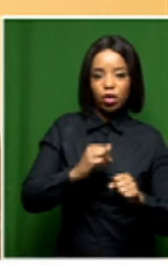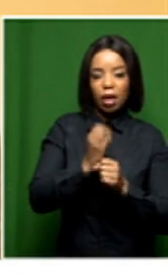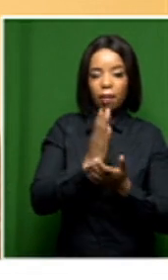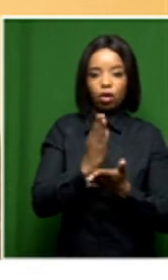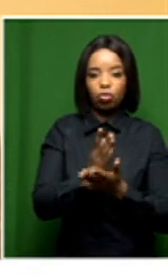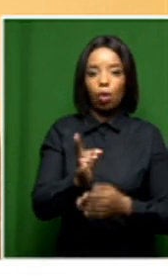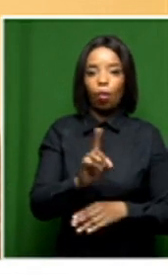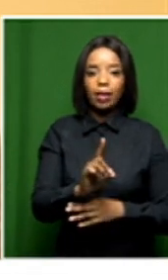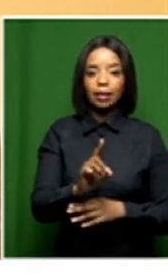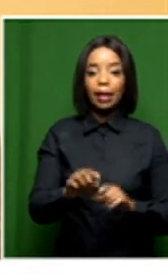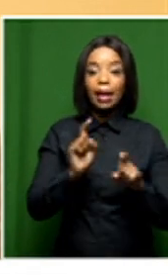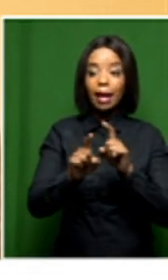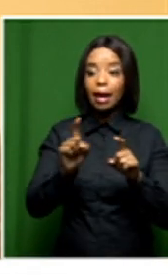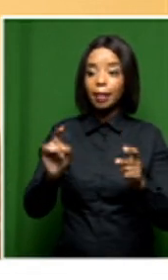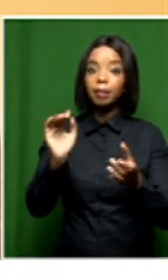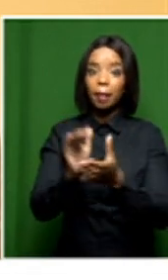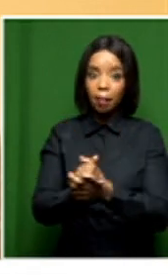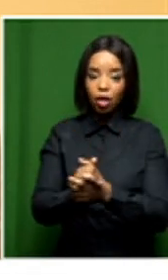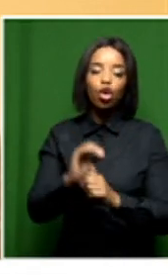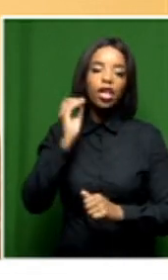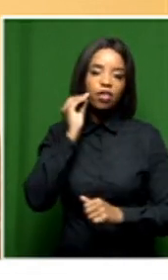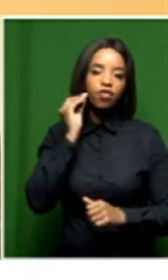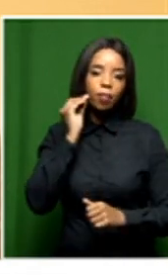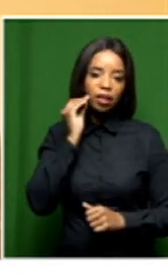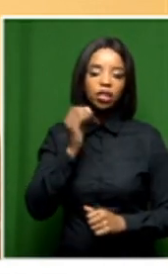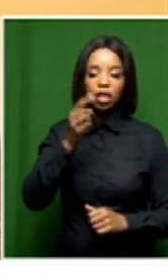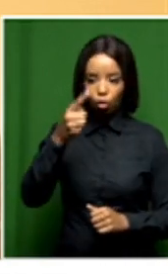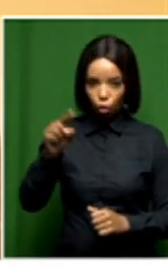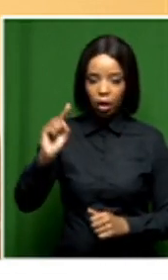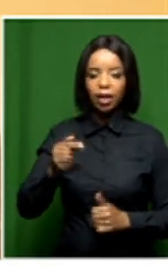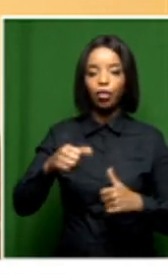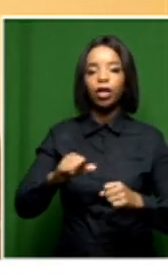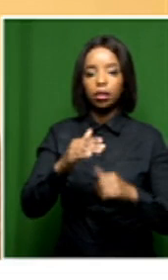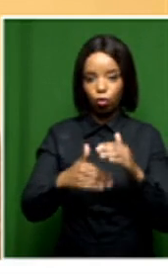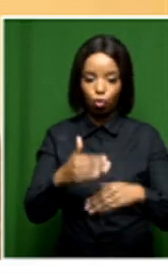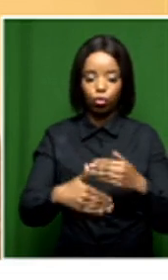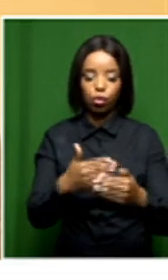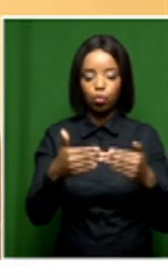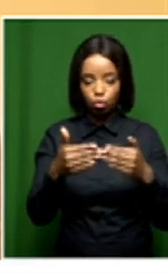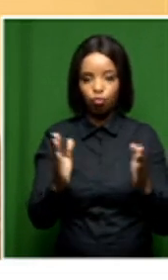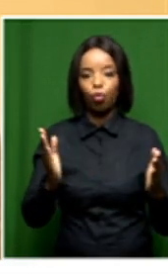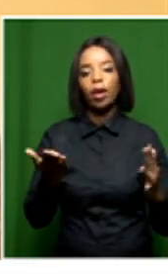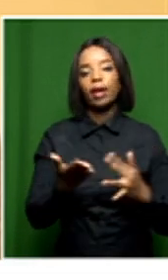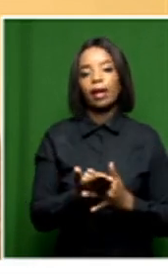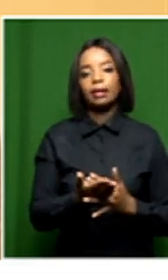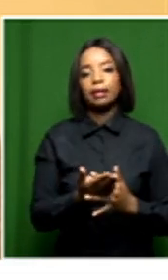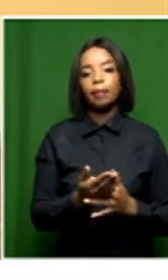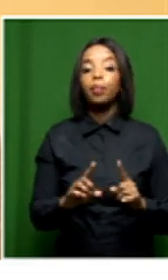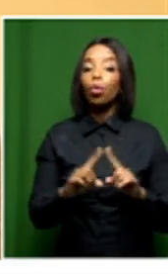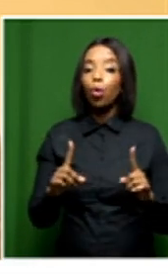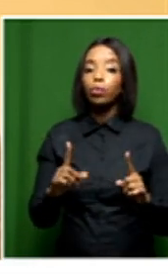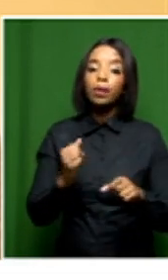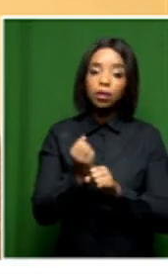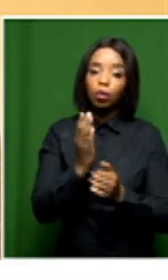the information is correct, is accurate, we proceed with them. Hence the case was opened, but we are indeed going to make sure that all of